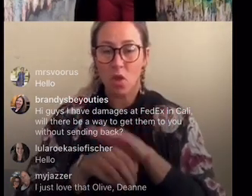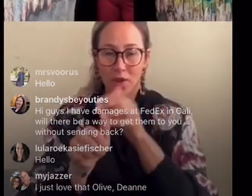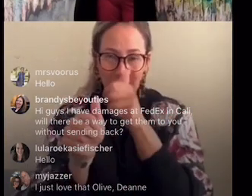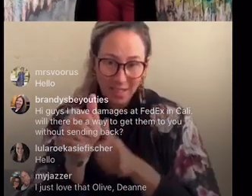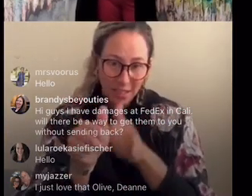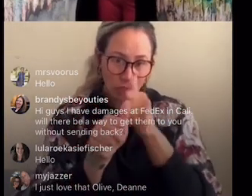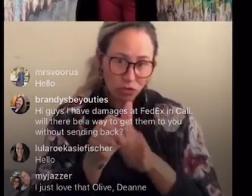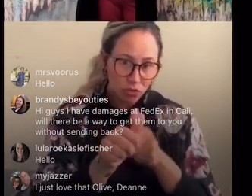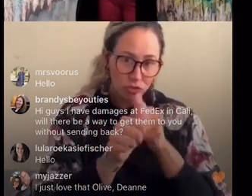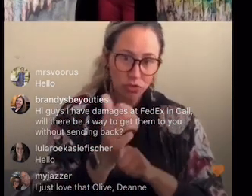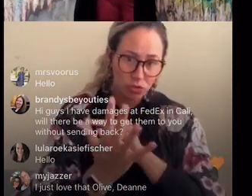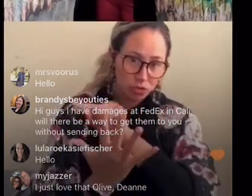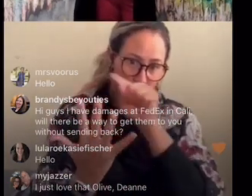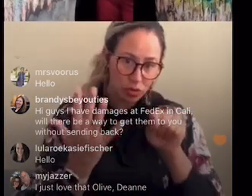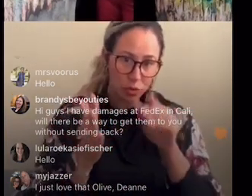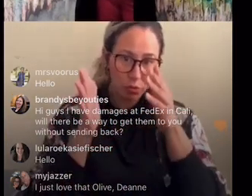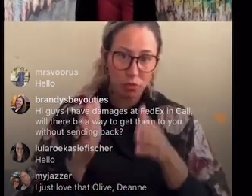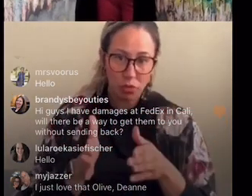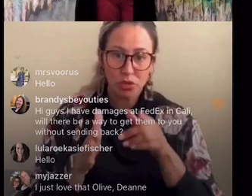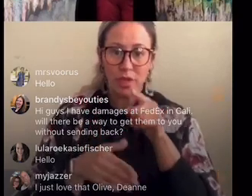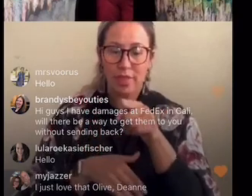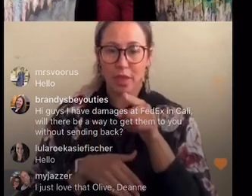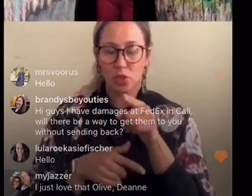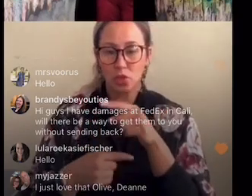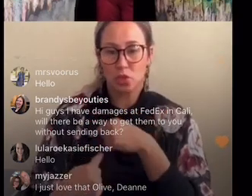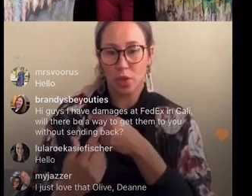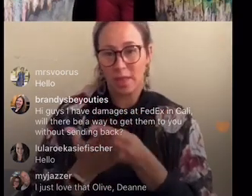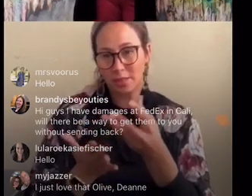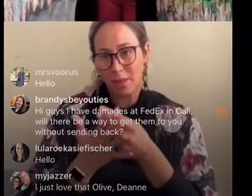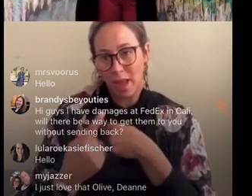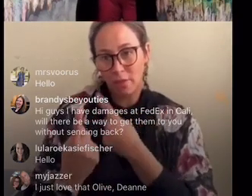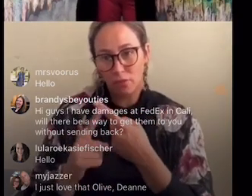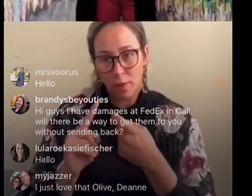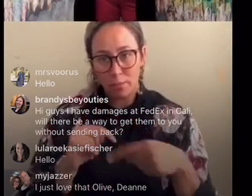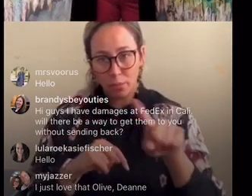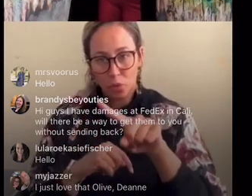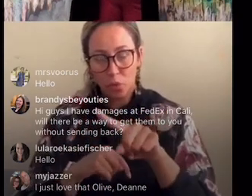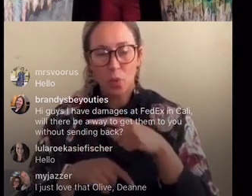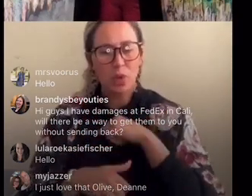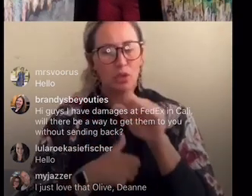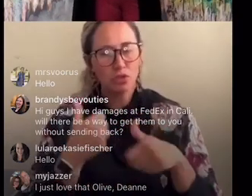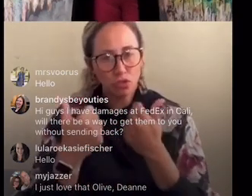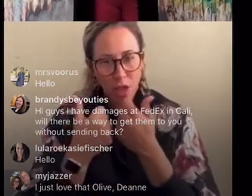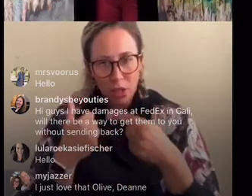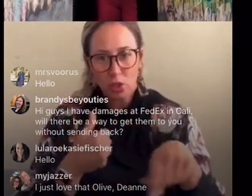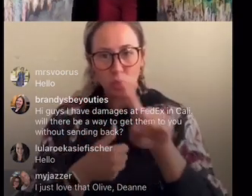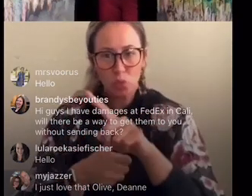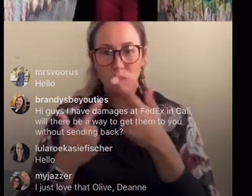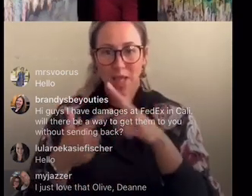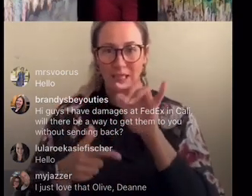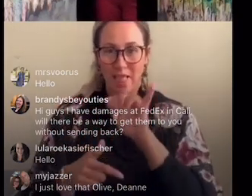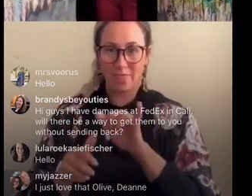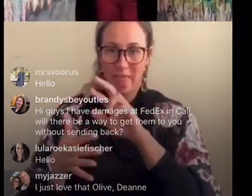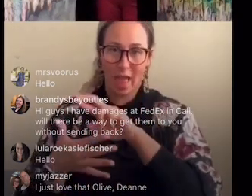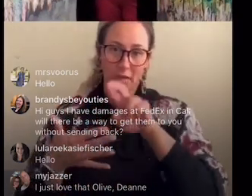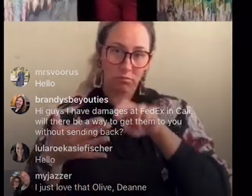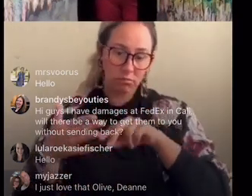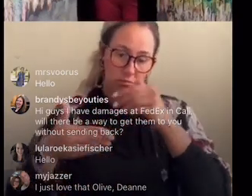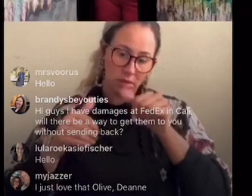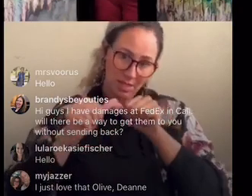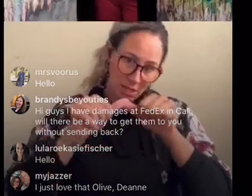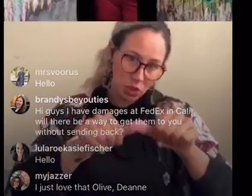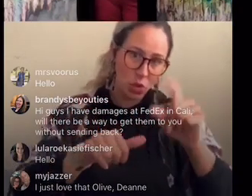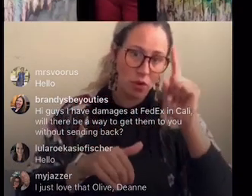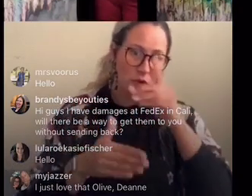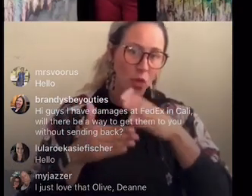person that you maybe have been buying from me. And you guys, I want to challenge you to let that roll over for the weekend. Don't stop doing